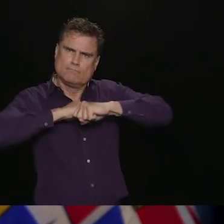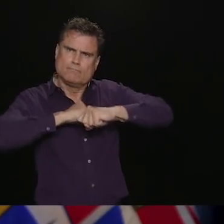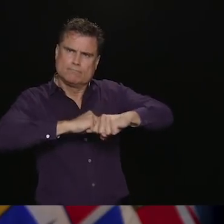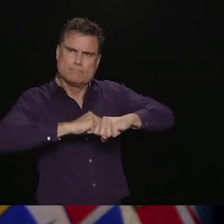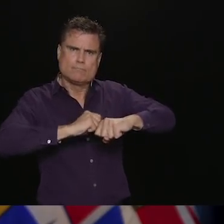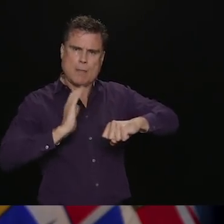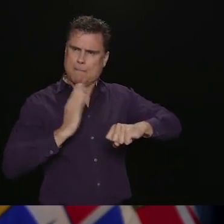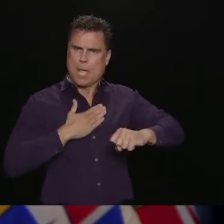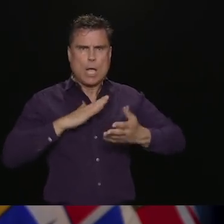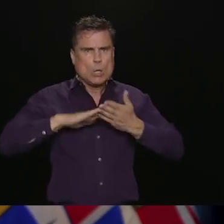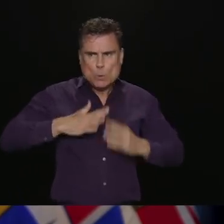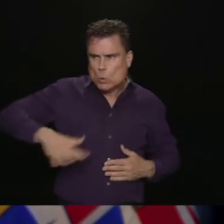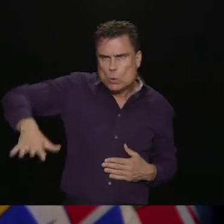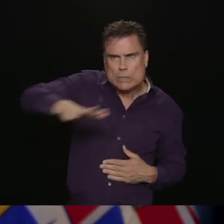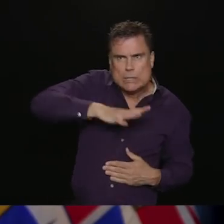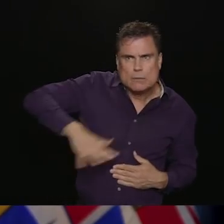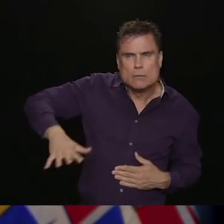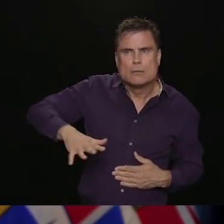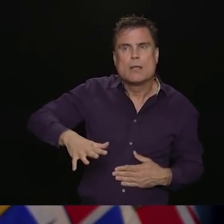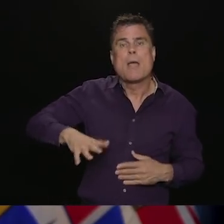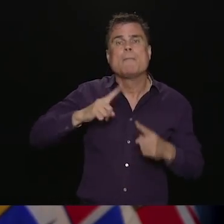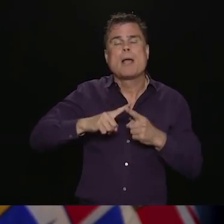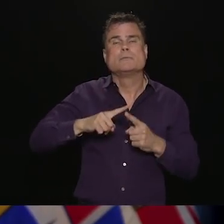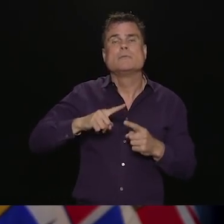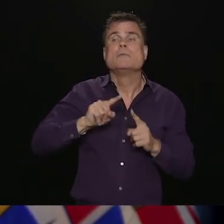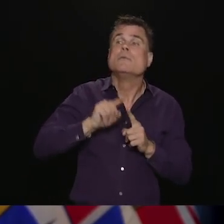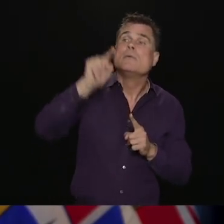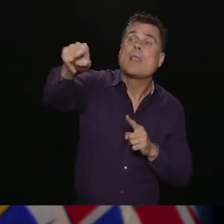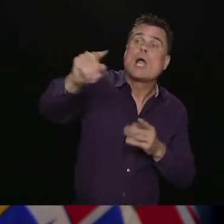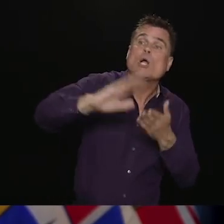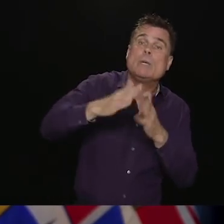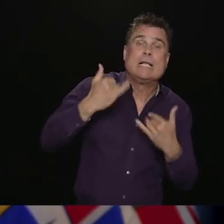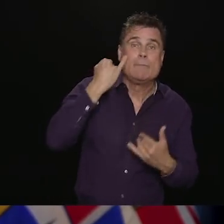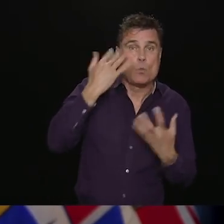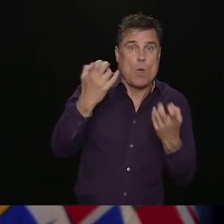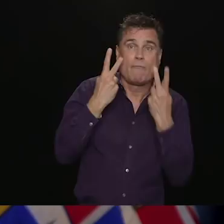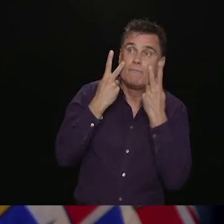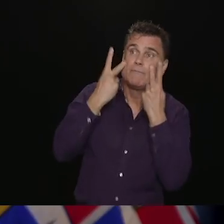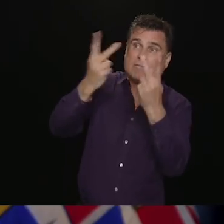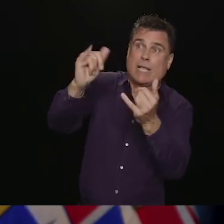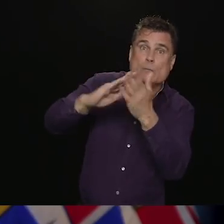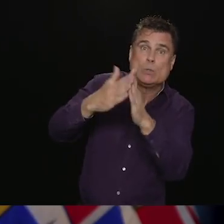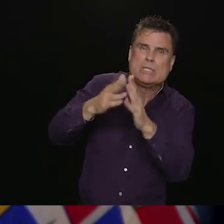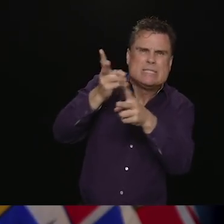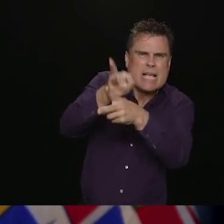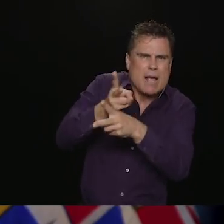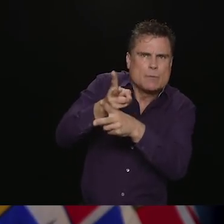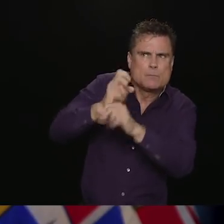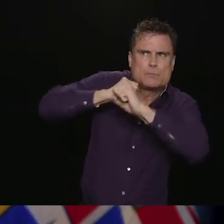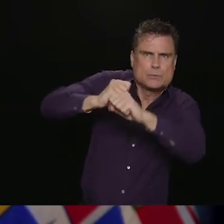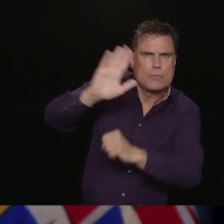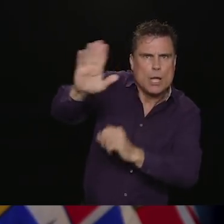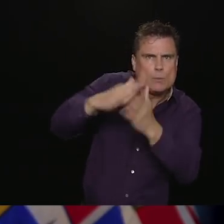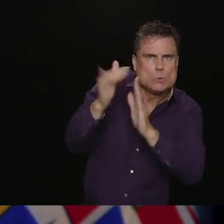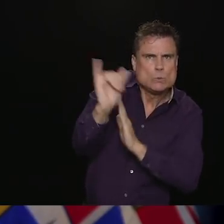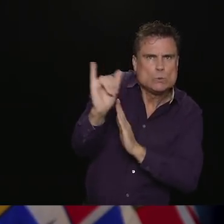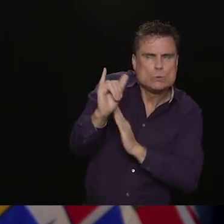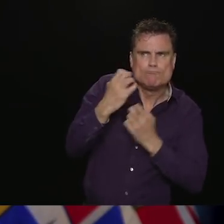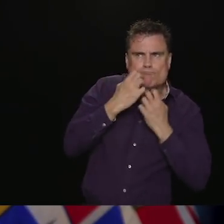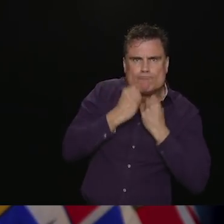Next question is from Laura Brom, CFAX. Hi. So I